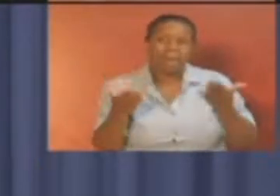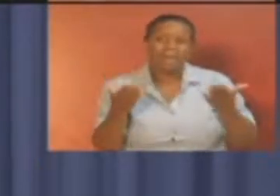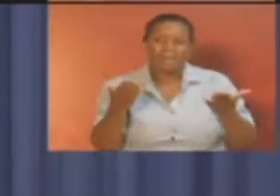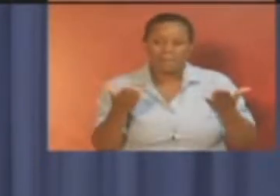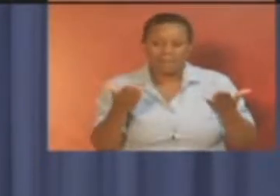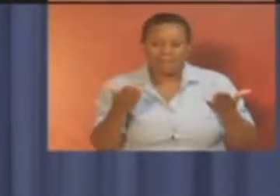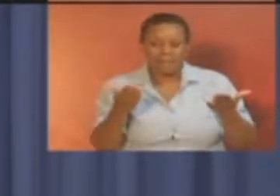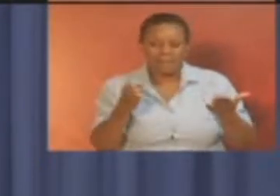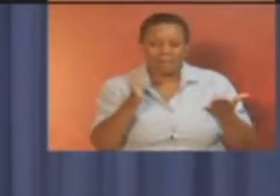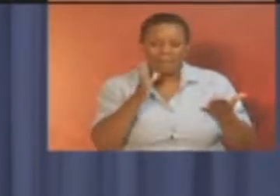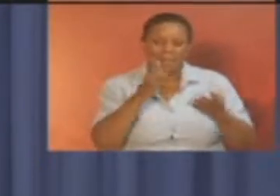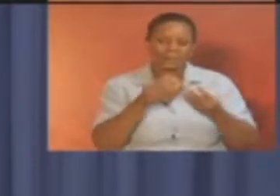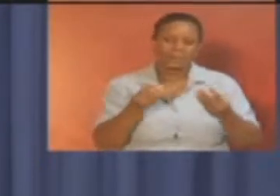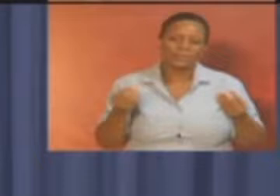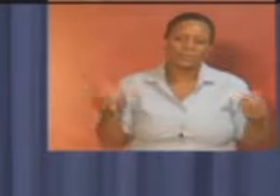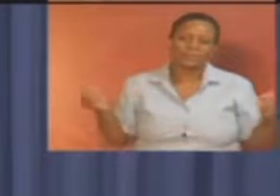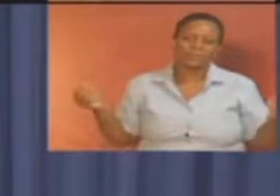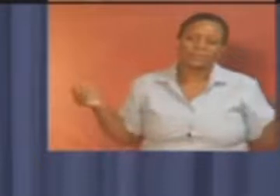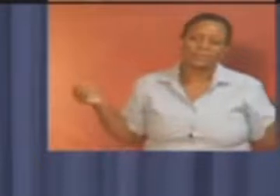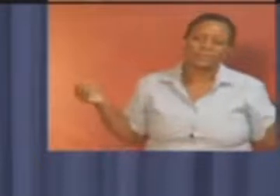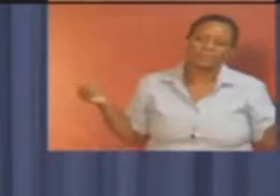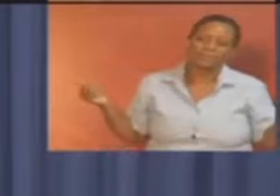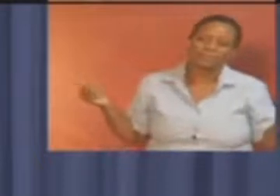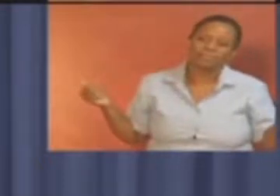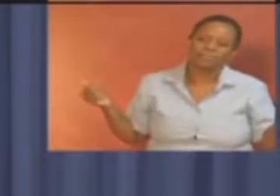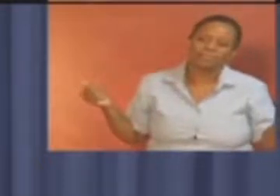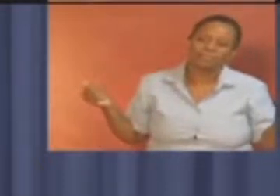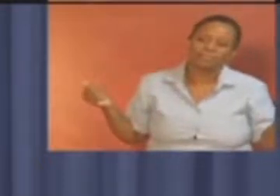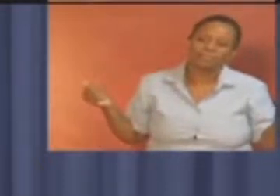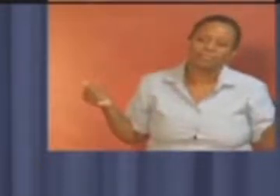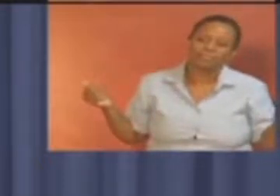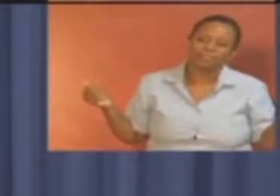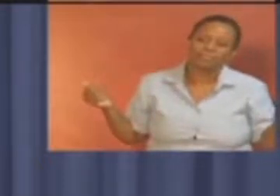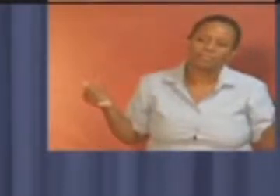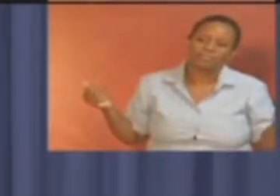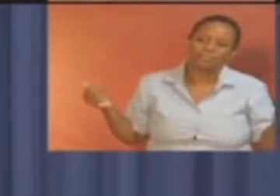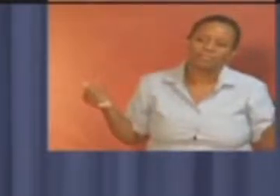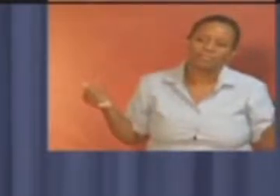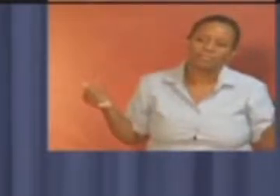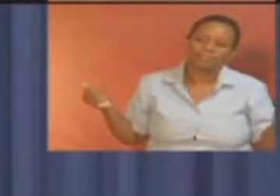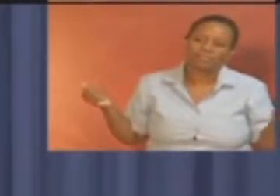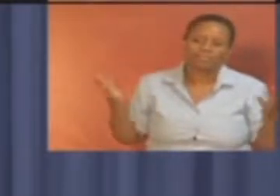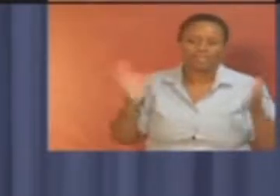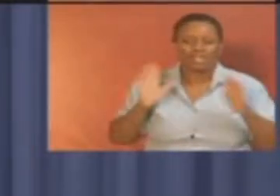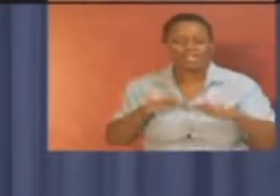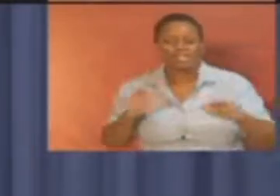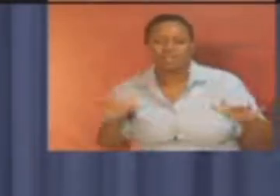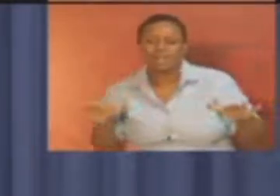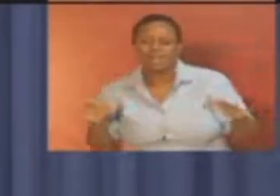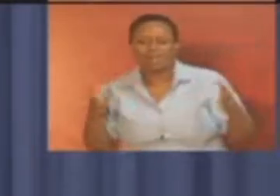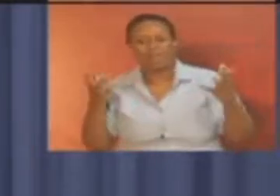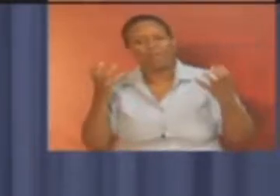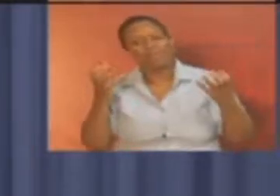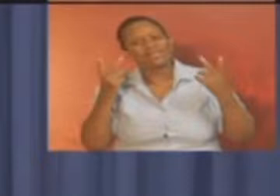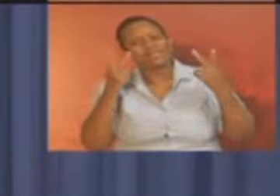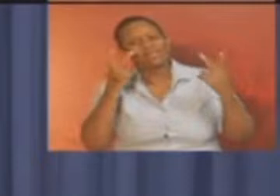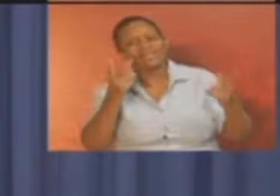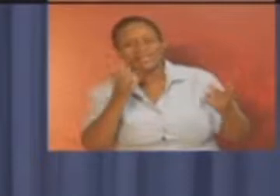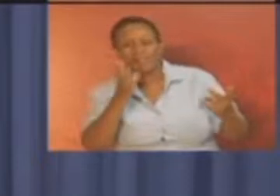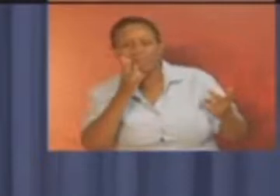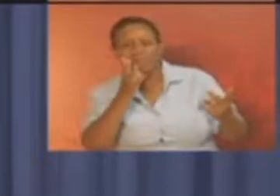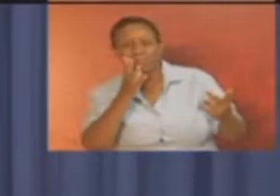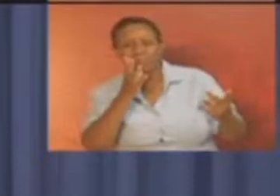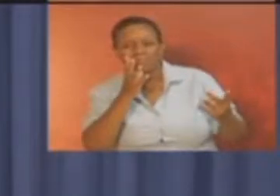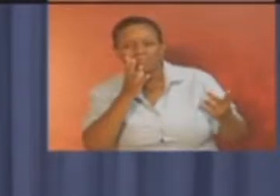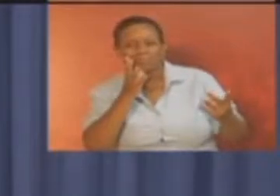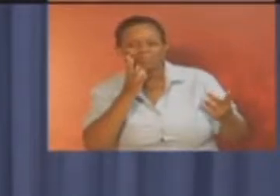We are appealing to children who want to go home by their mothers.